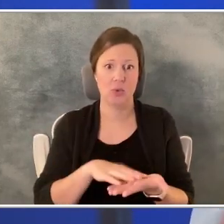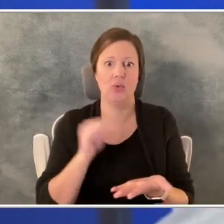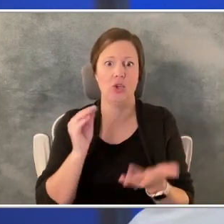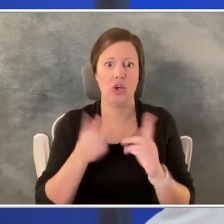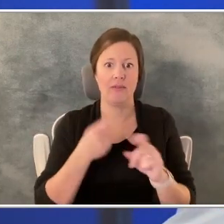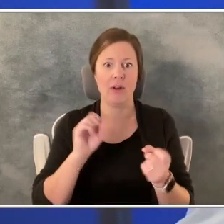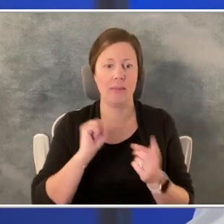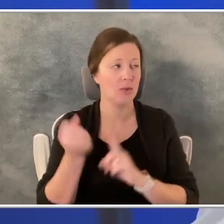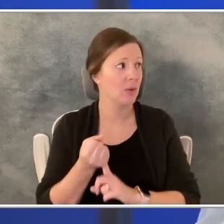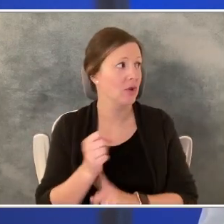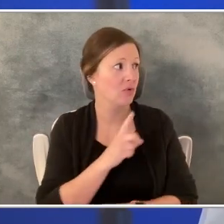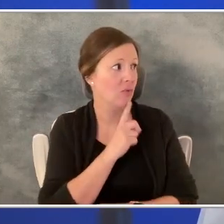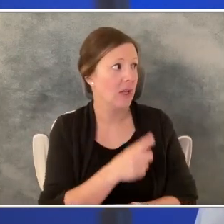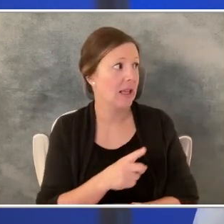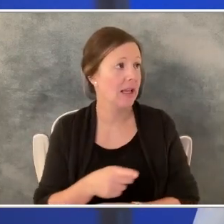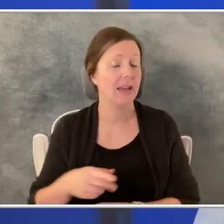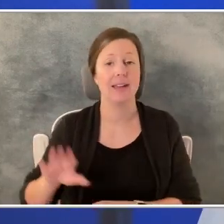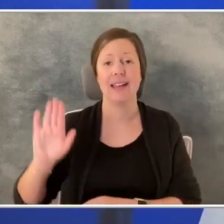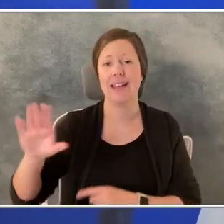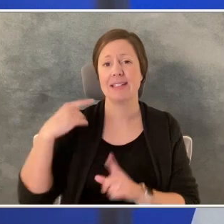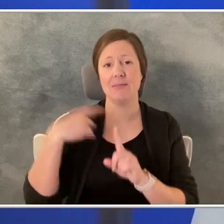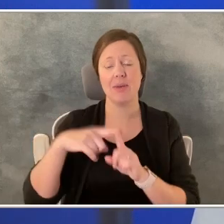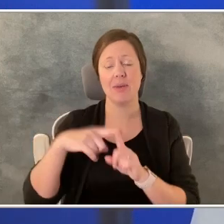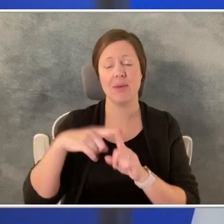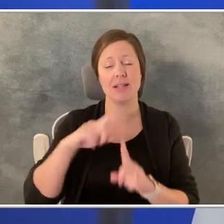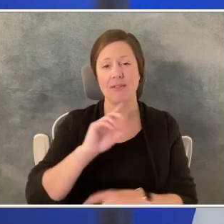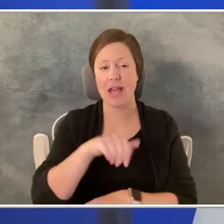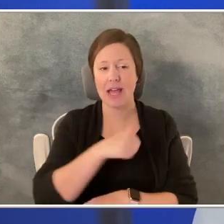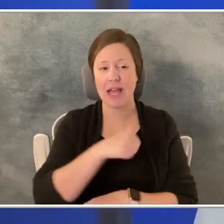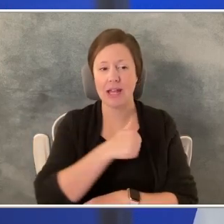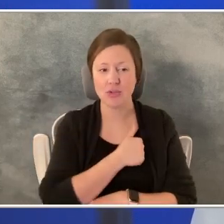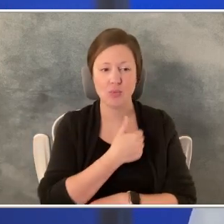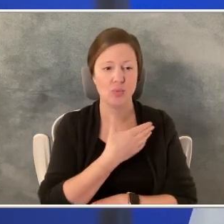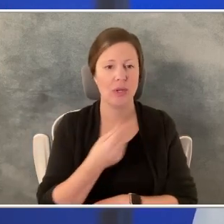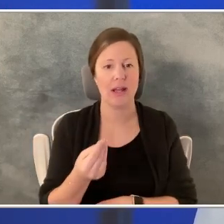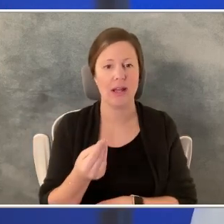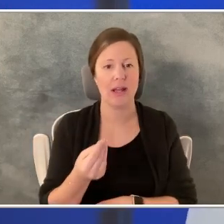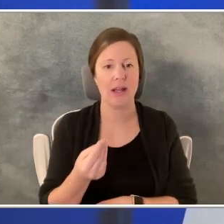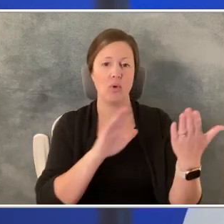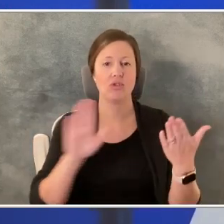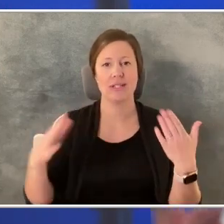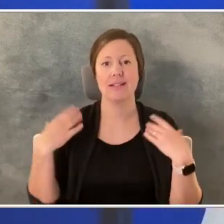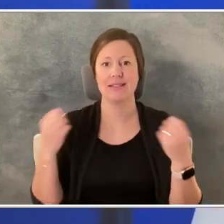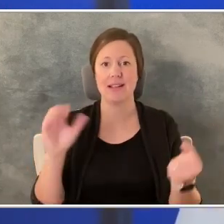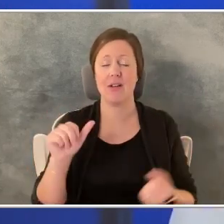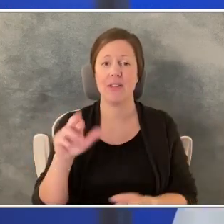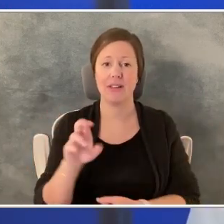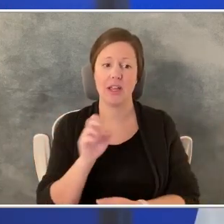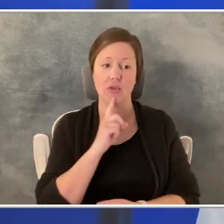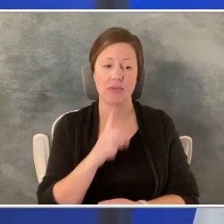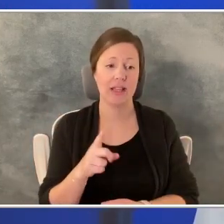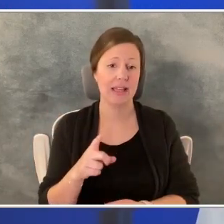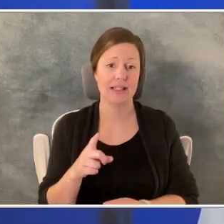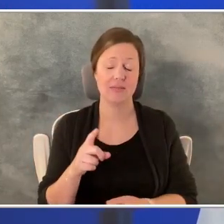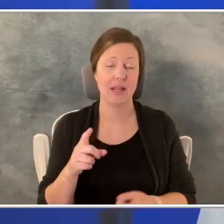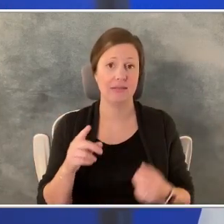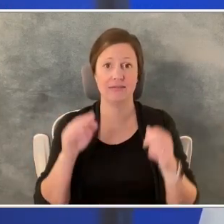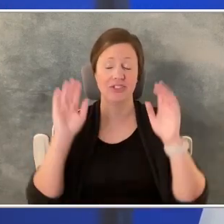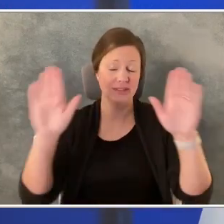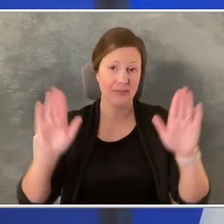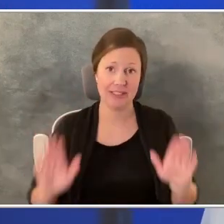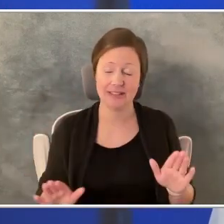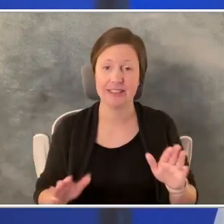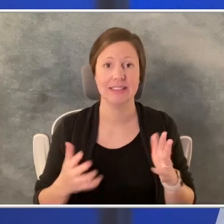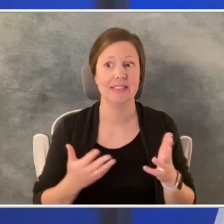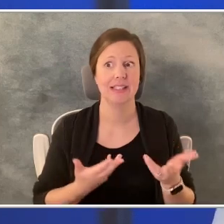Certainly, Chris's positive attitude and the way he approaches his healthcare has been incredibly refreshing and amazing.